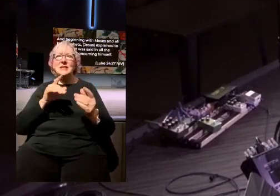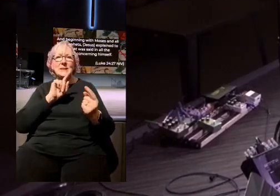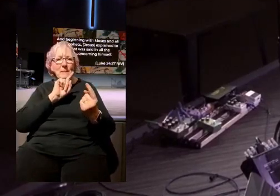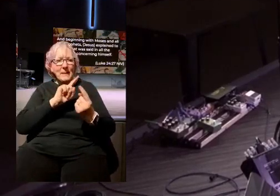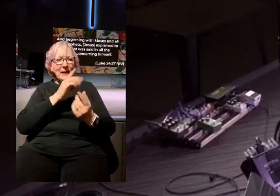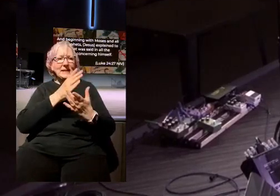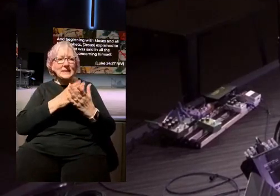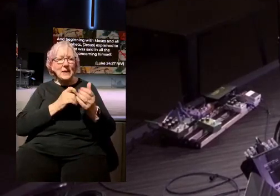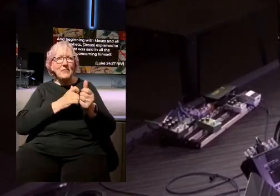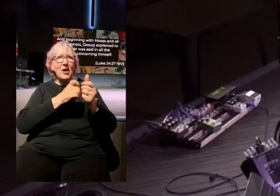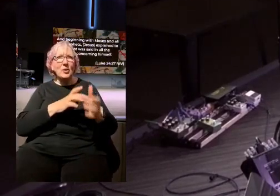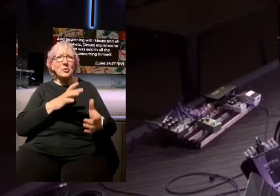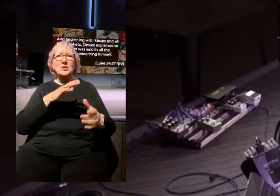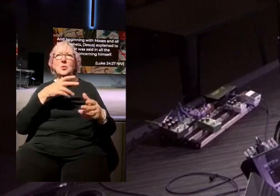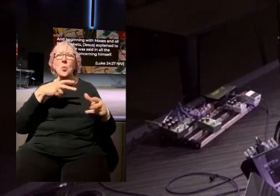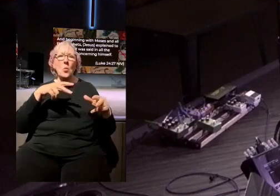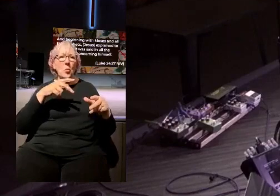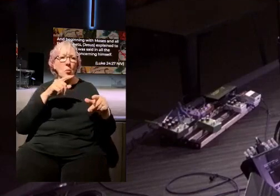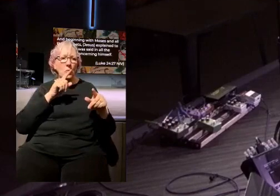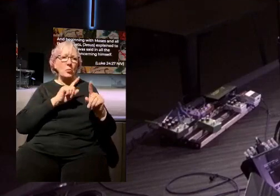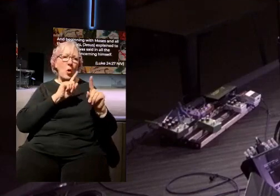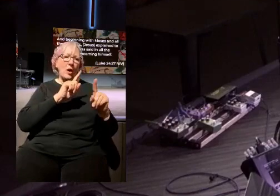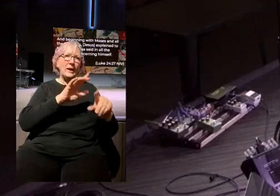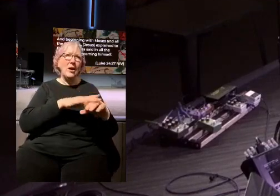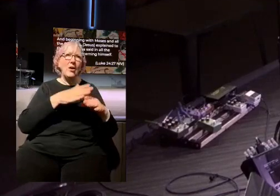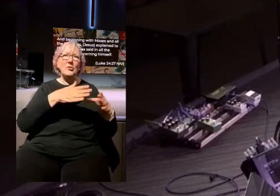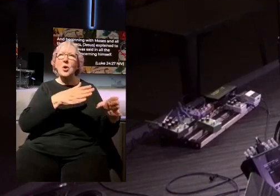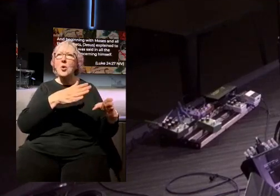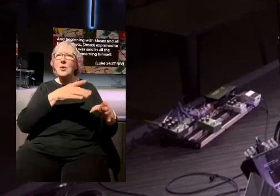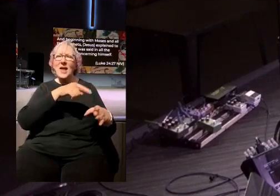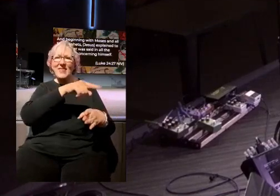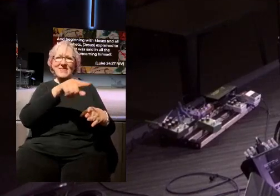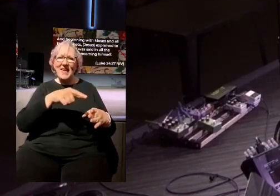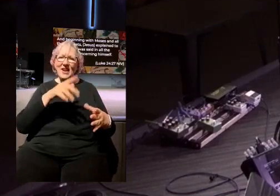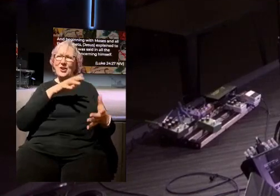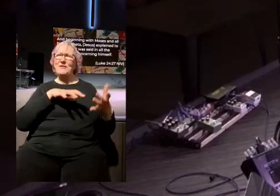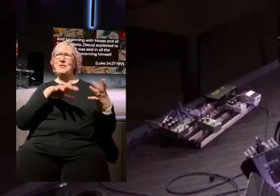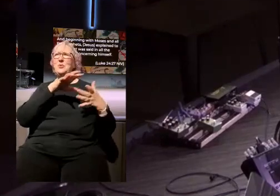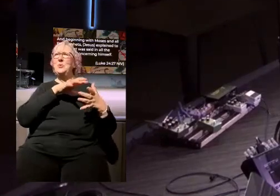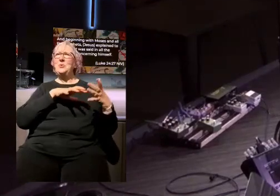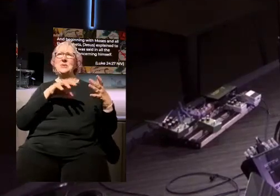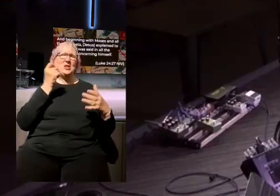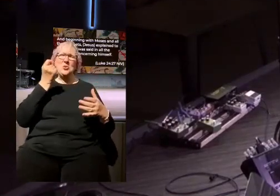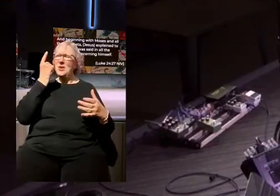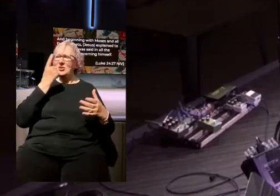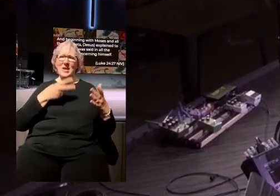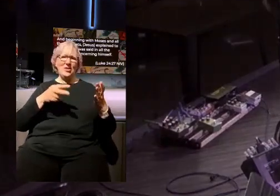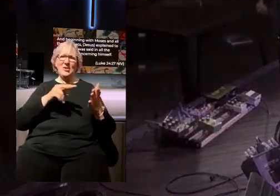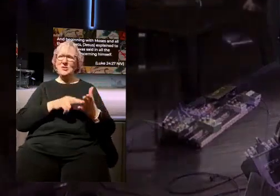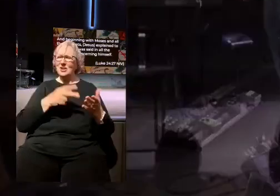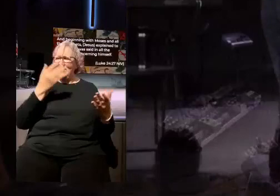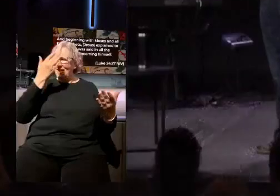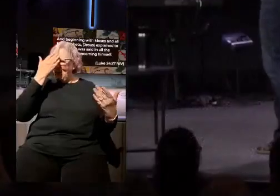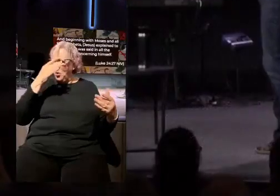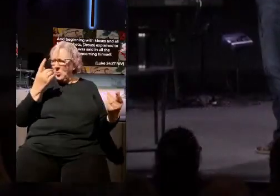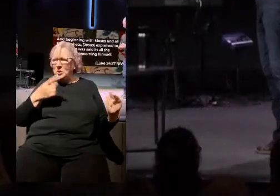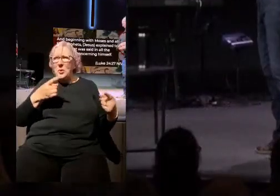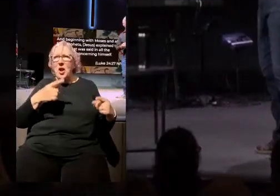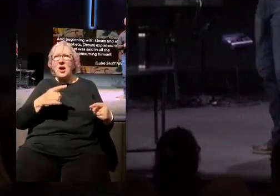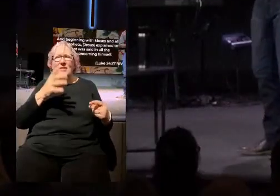they're confused. Like, we don't get the cross. We don't understand the resurrection. We don't know what's going on. They're confused. Well, Jesus meets them